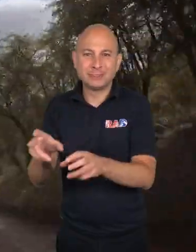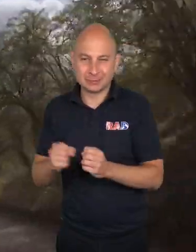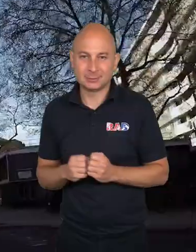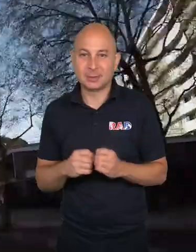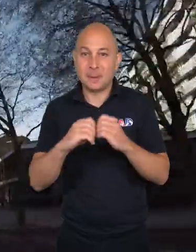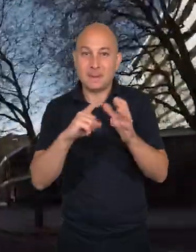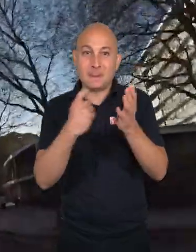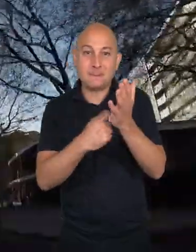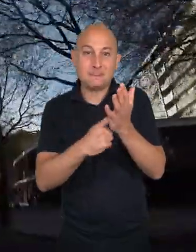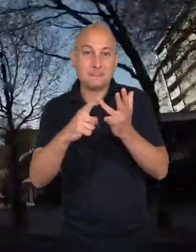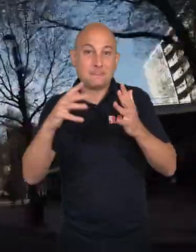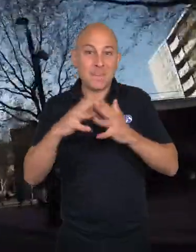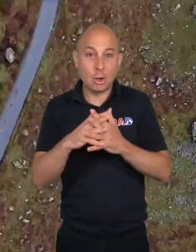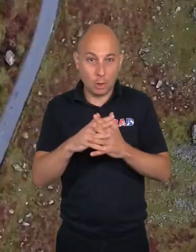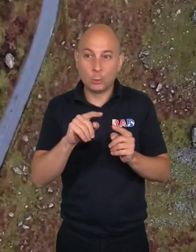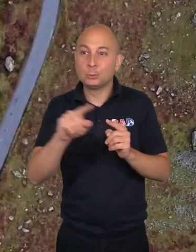Green hills to city streets.